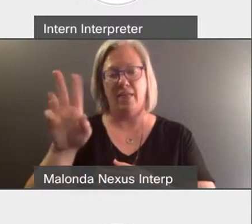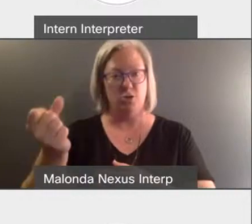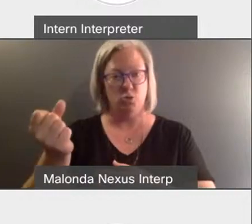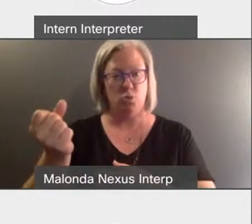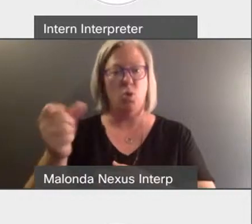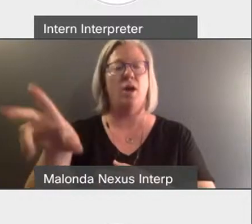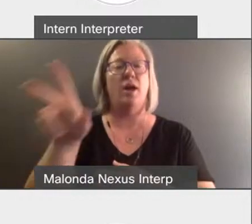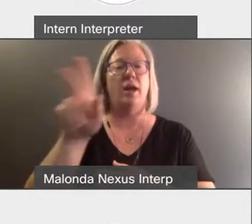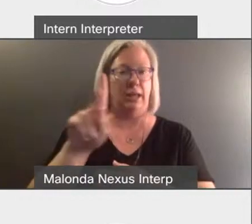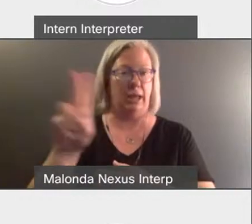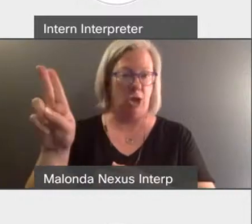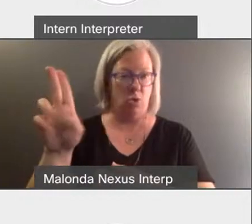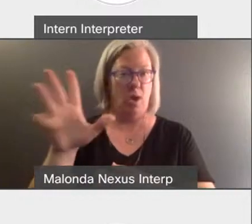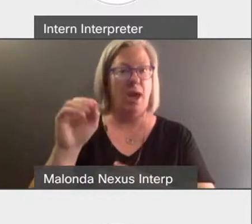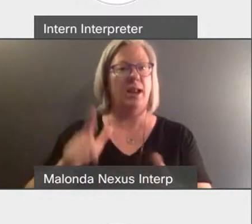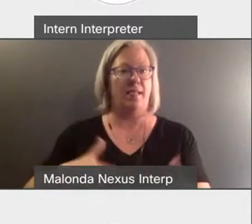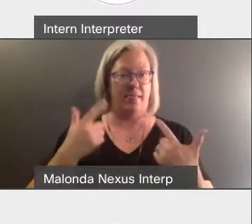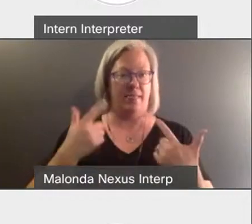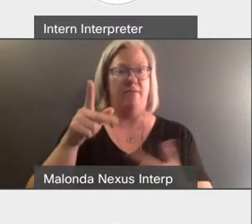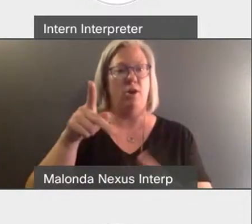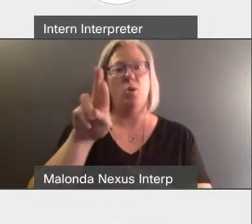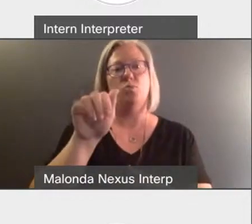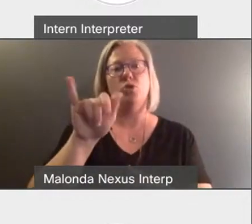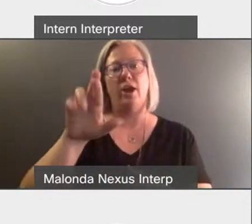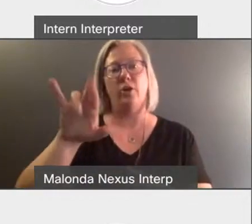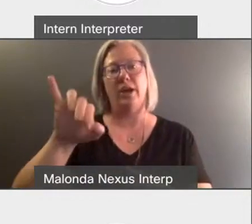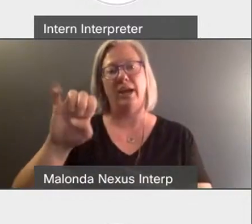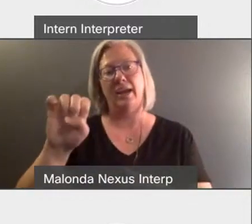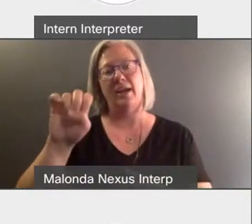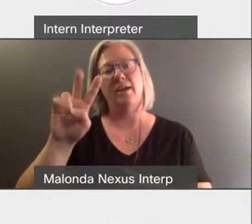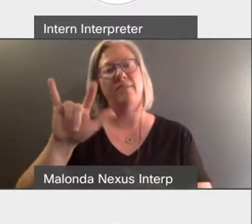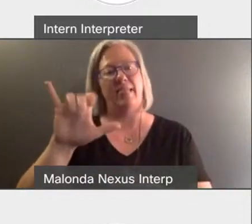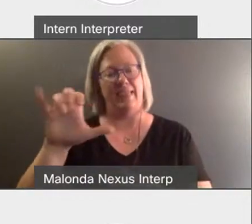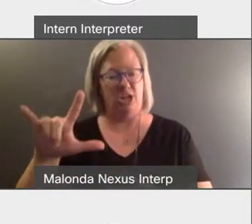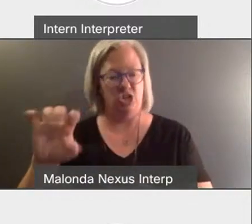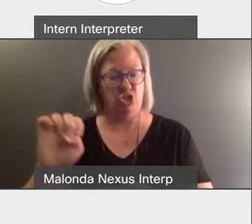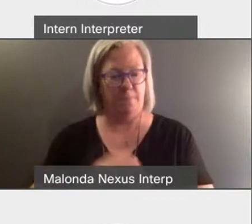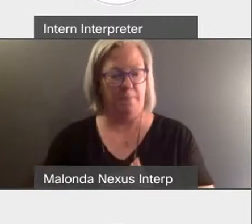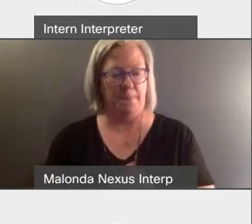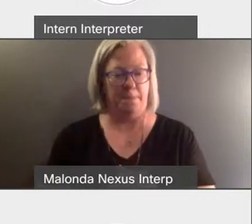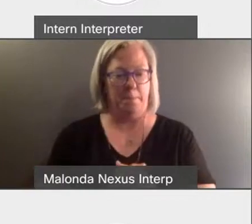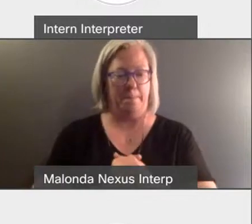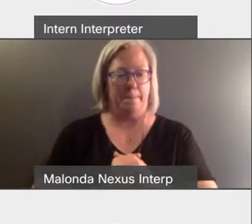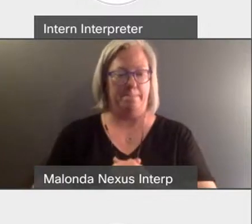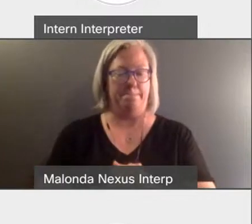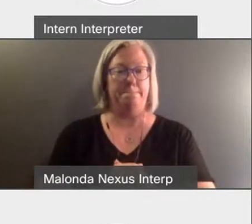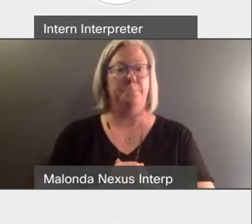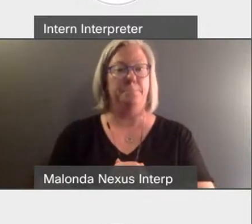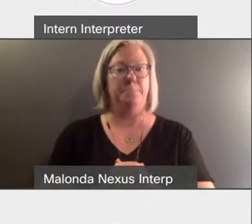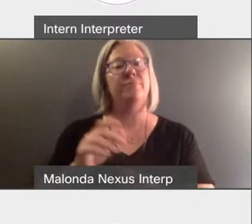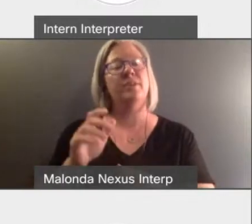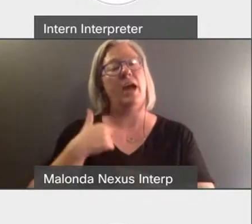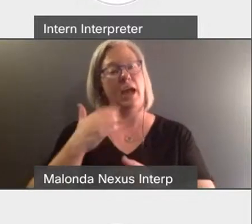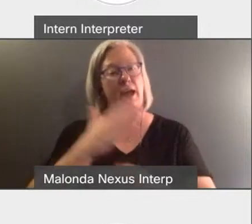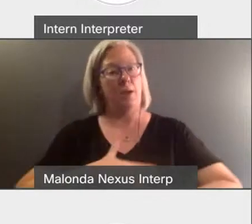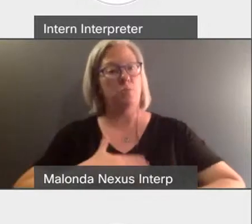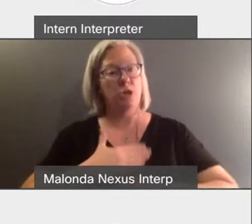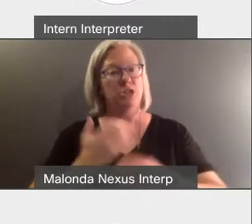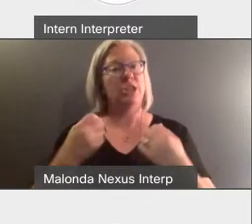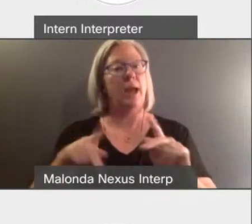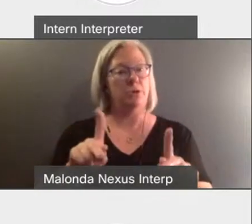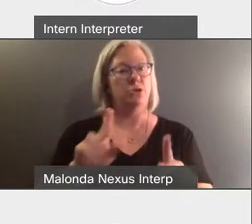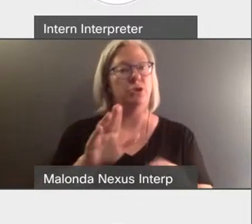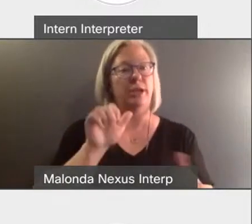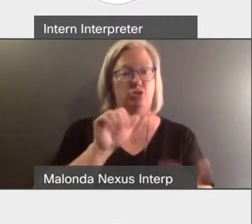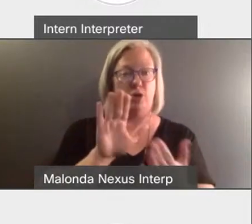and I currently reside in Prairie Village. And I'll get to the point. I appreciate this opportunity to address